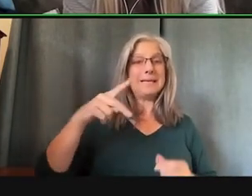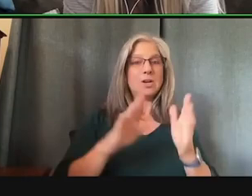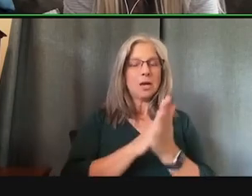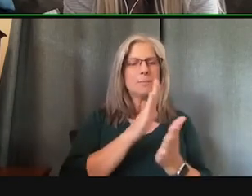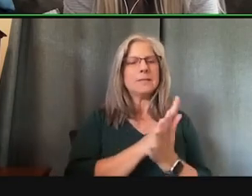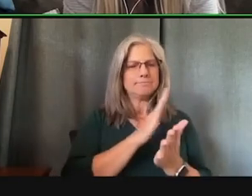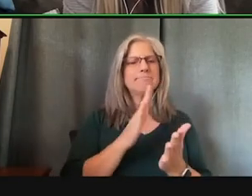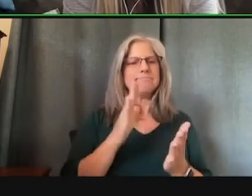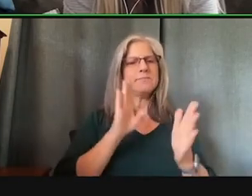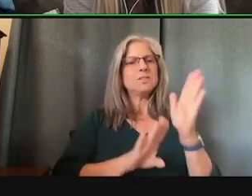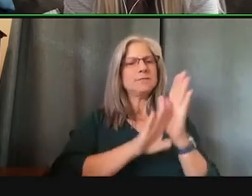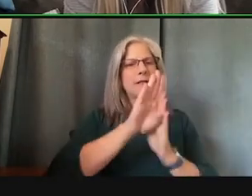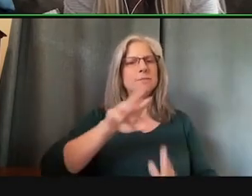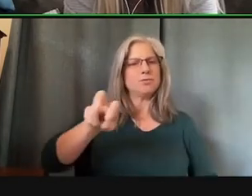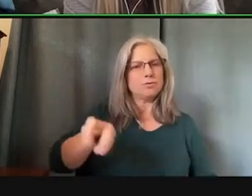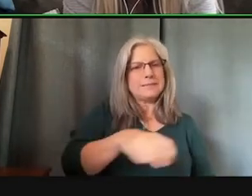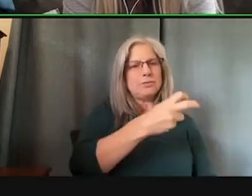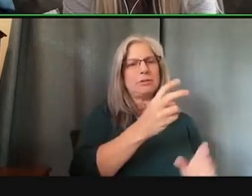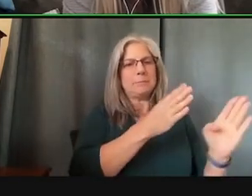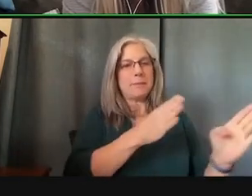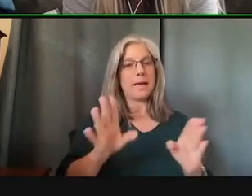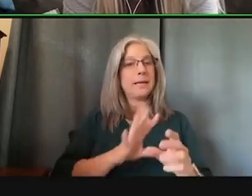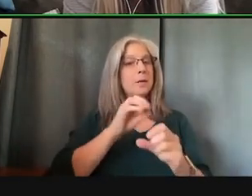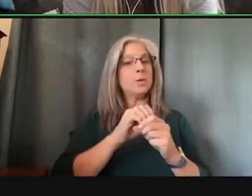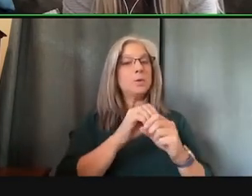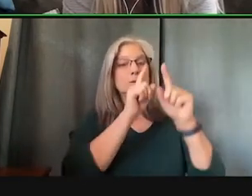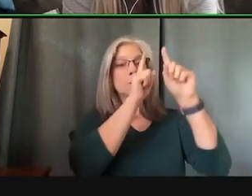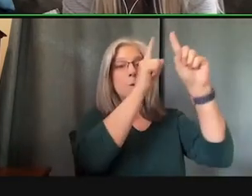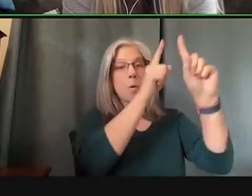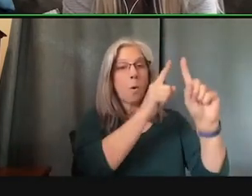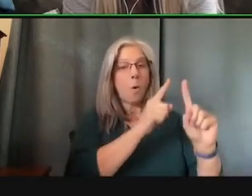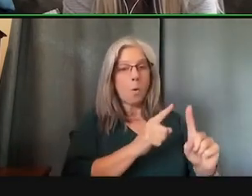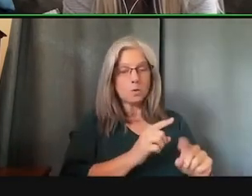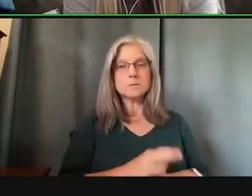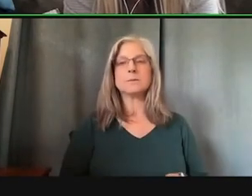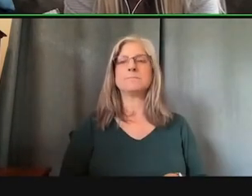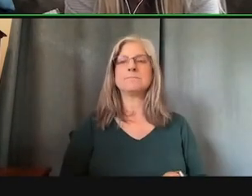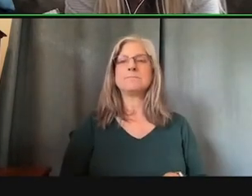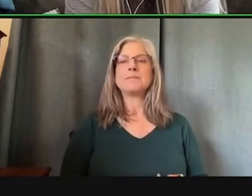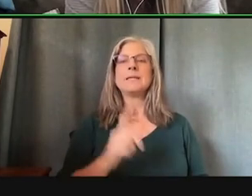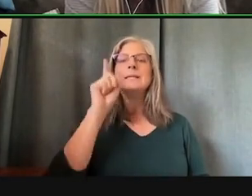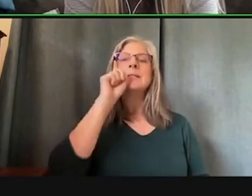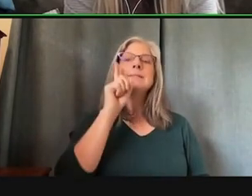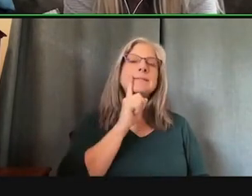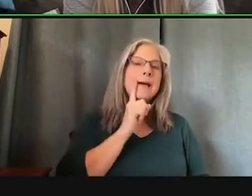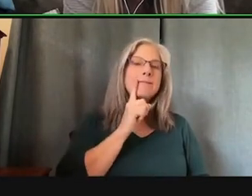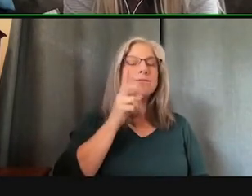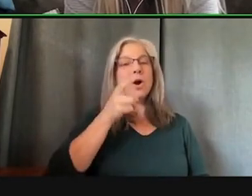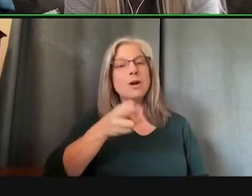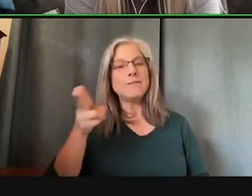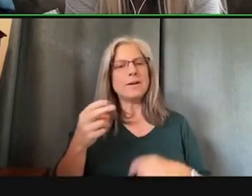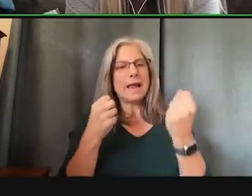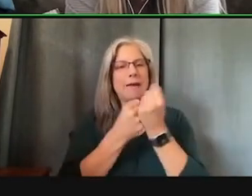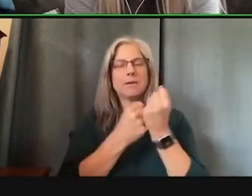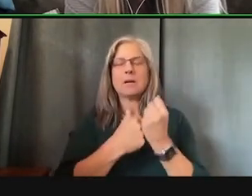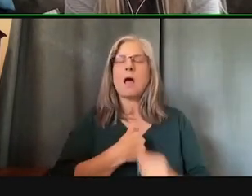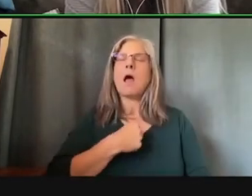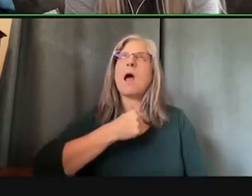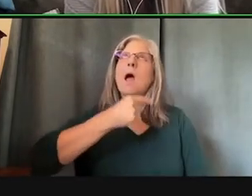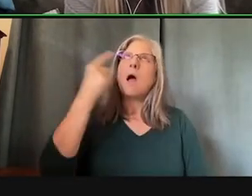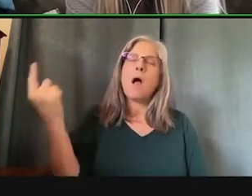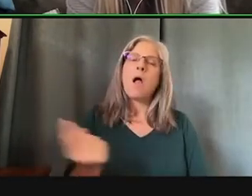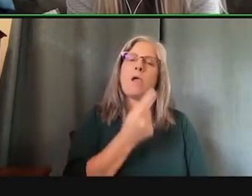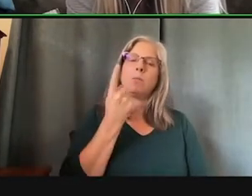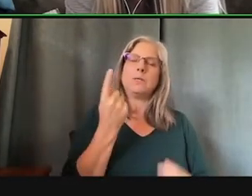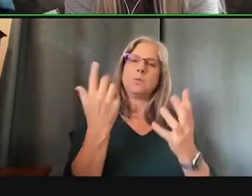a transition plan, which includes goals. And one of the things as a deaf and hard of hearing advocate, I always want